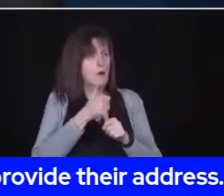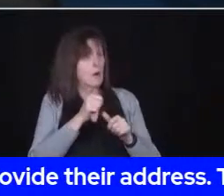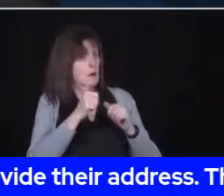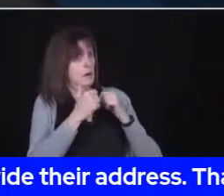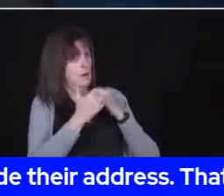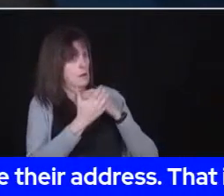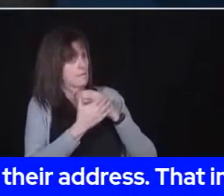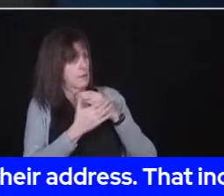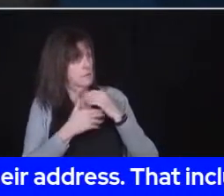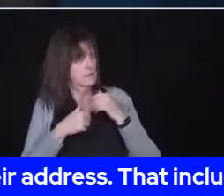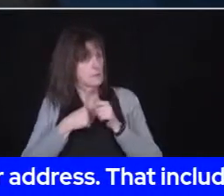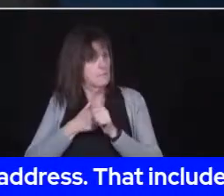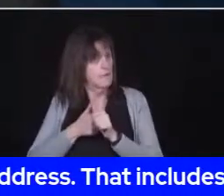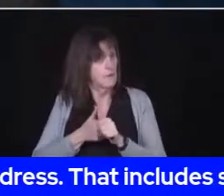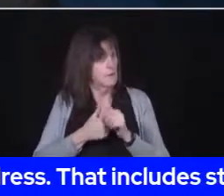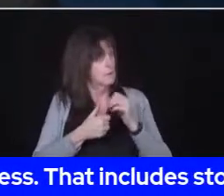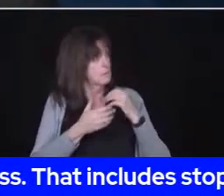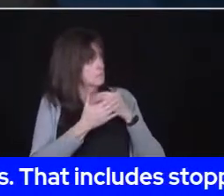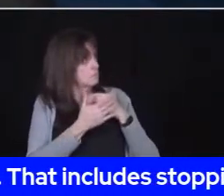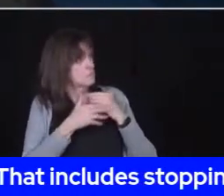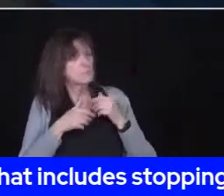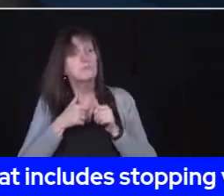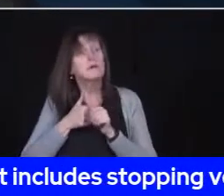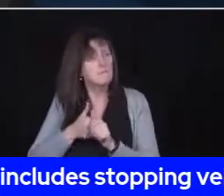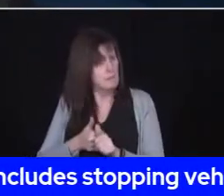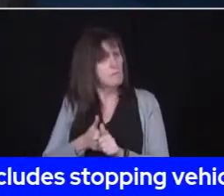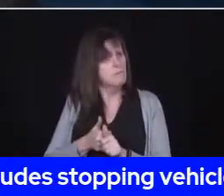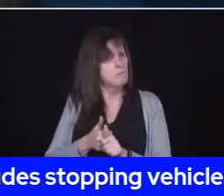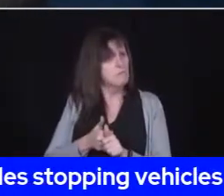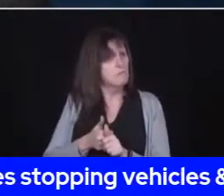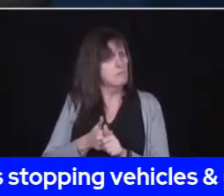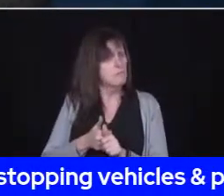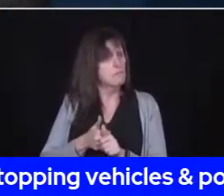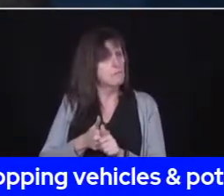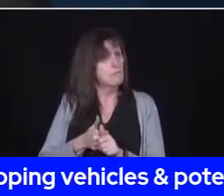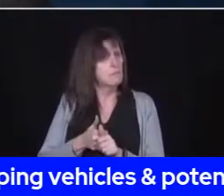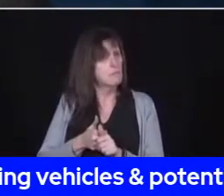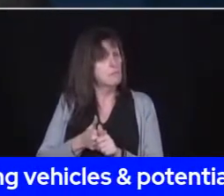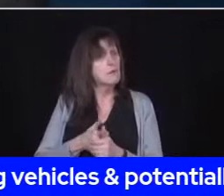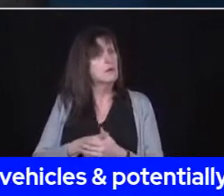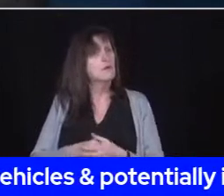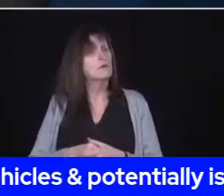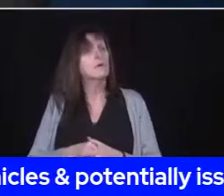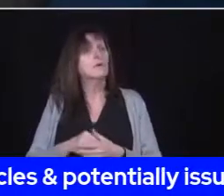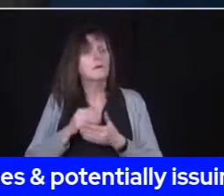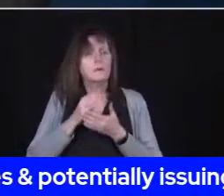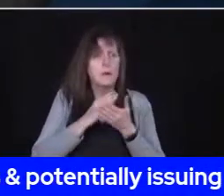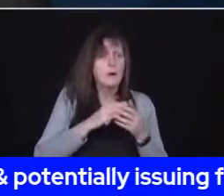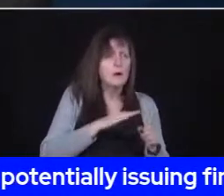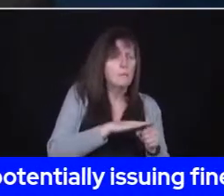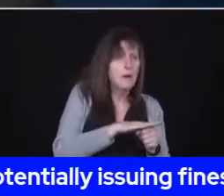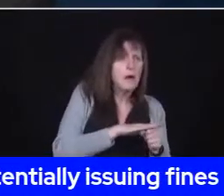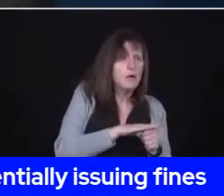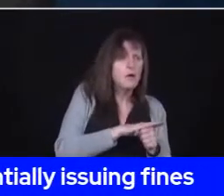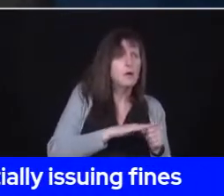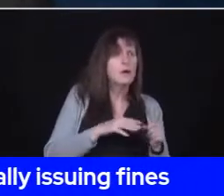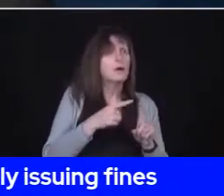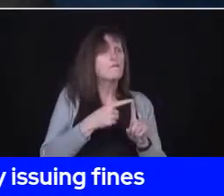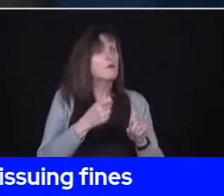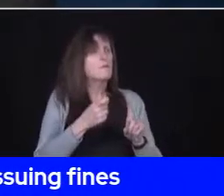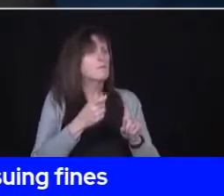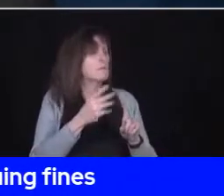with our framework all fall, and enhancing that with number of places in lockdown and various levels since before Christmas